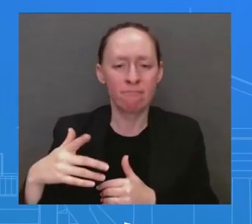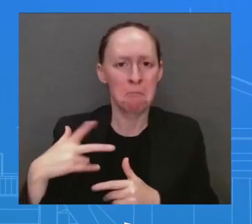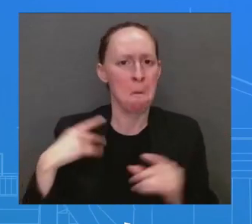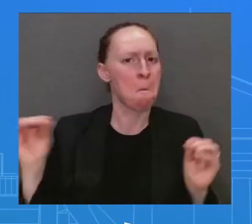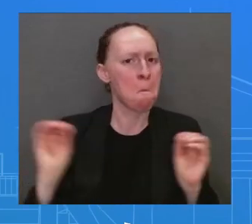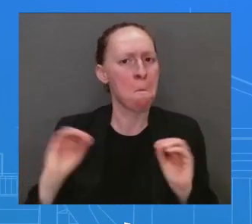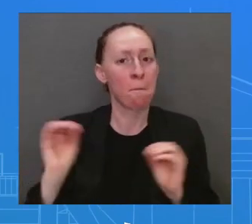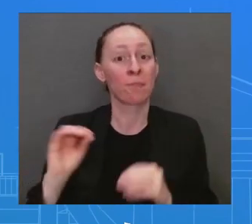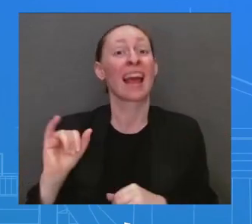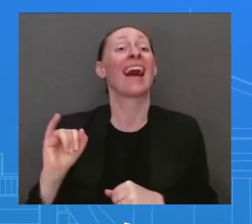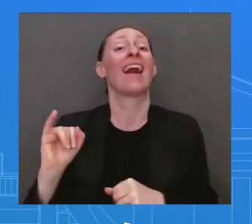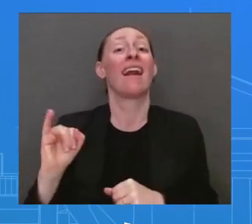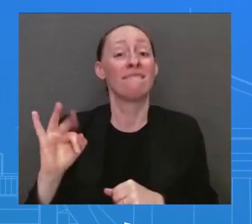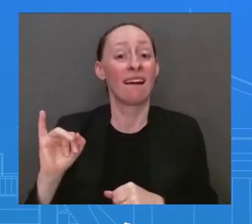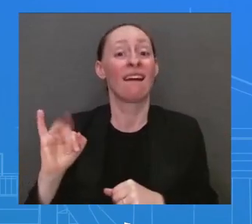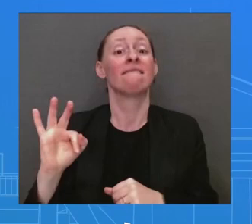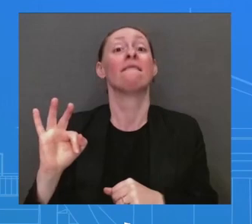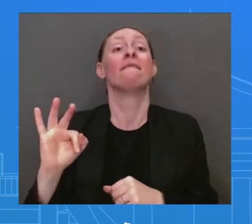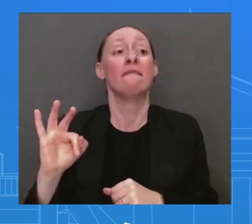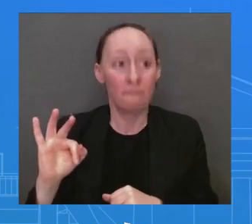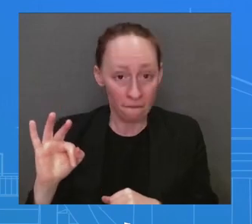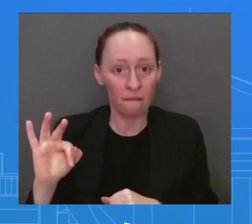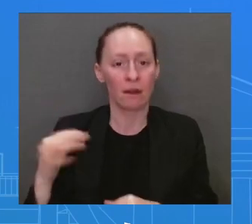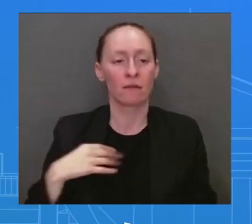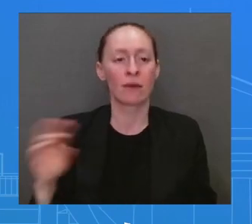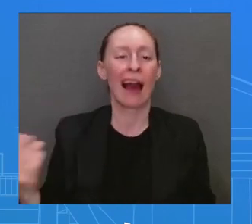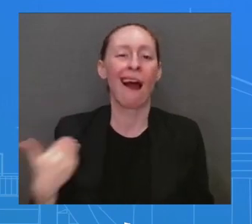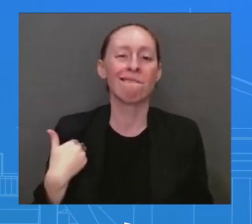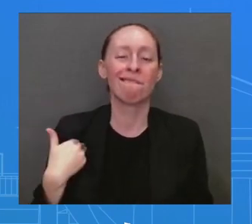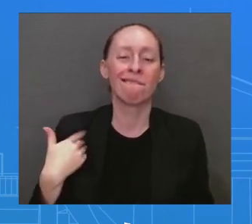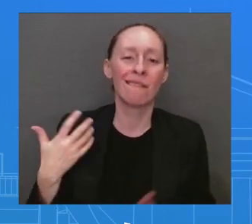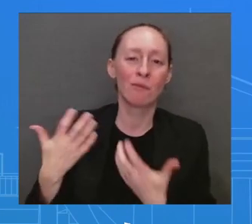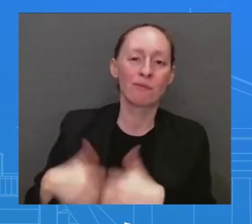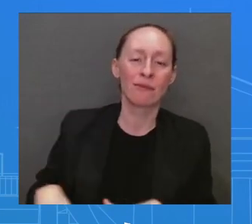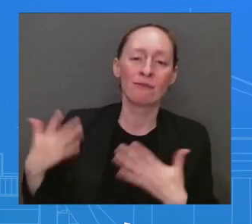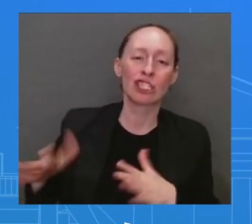goodness, you'd want to make sure we were ready to do it and do it like that.